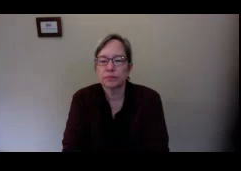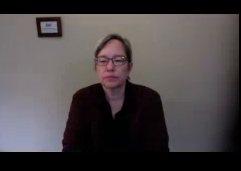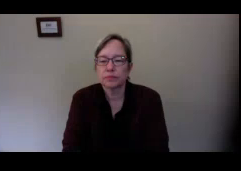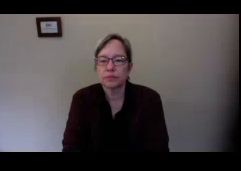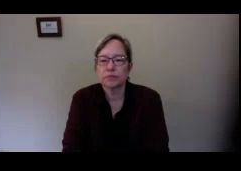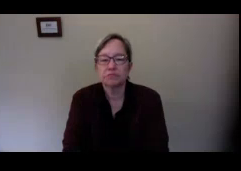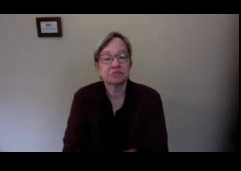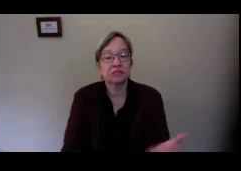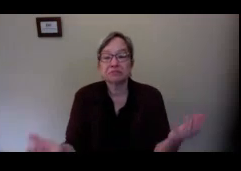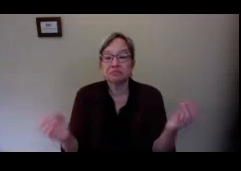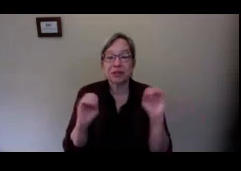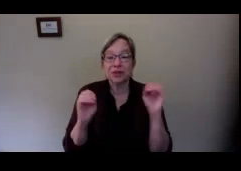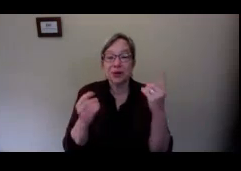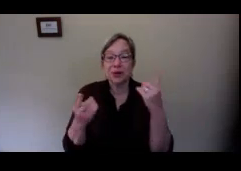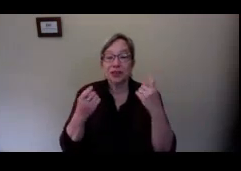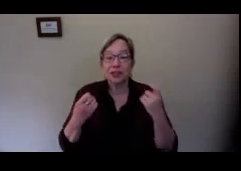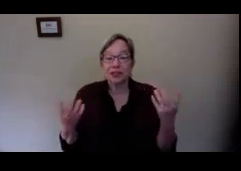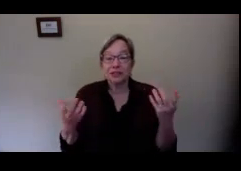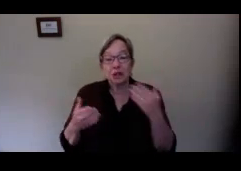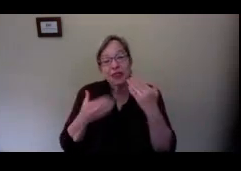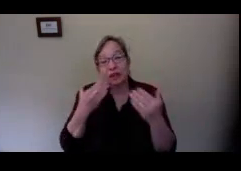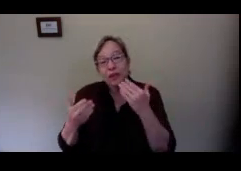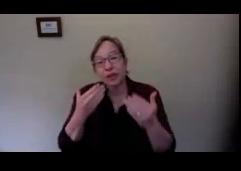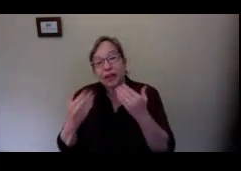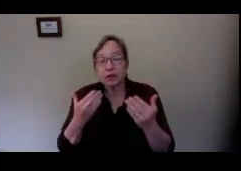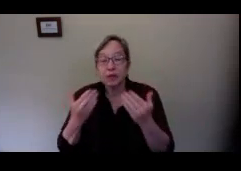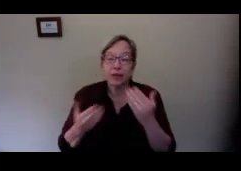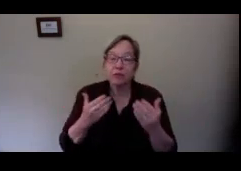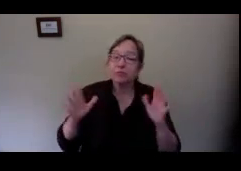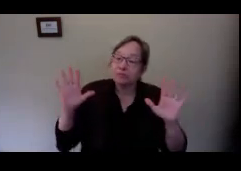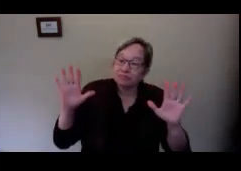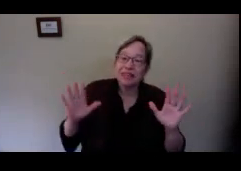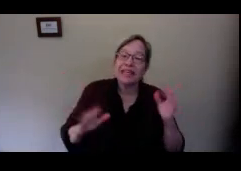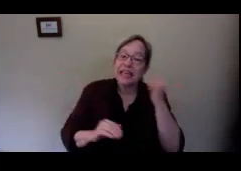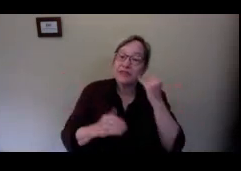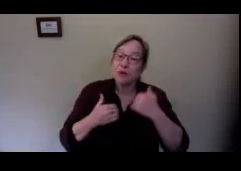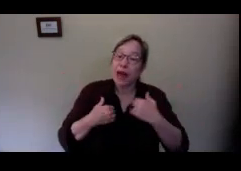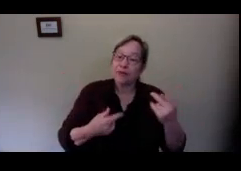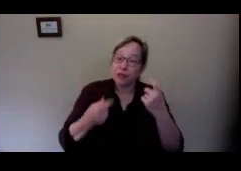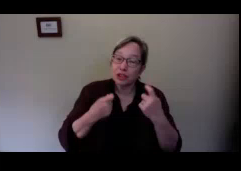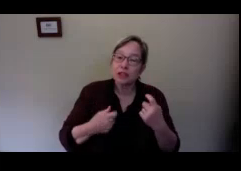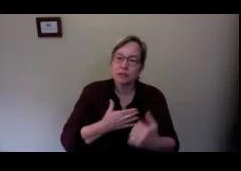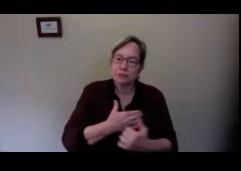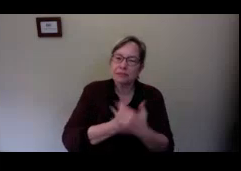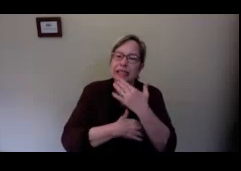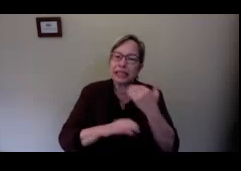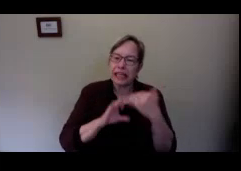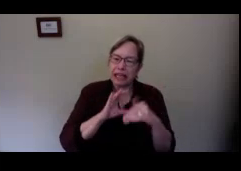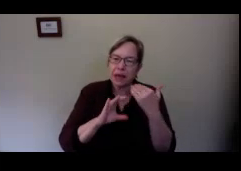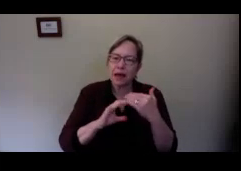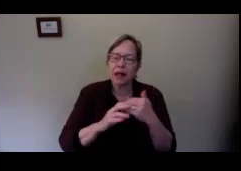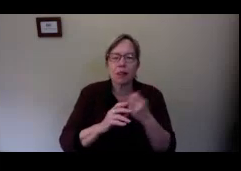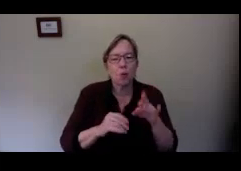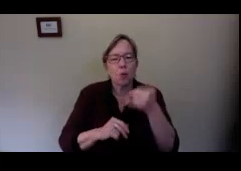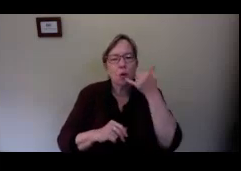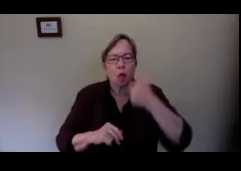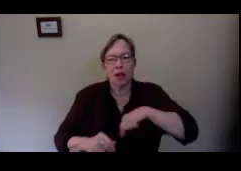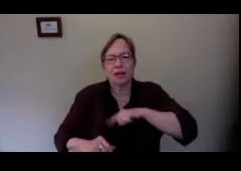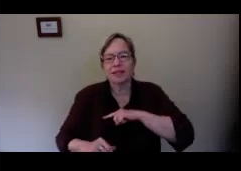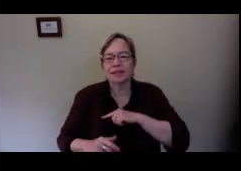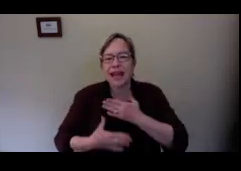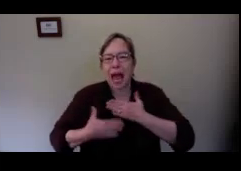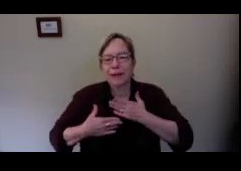I'm not seeing any questions. That's a lot of thank yous. As always, just send your questions through to the email address or give us a call. We'll be happy to answer